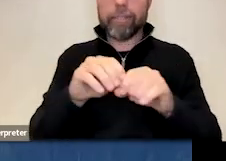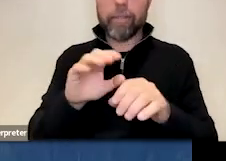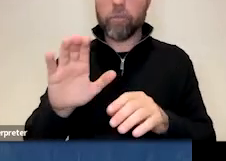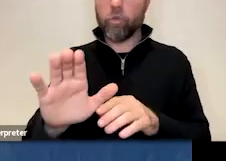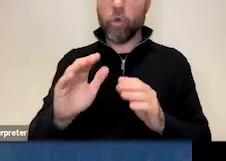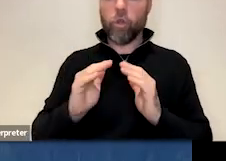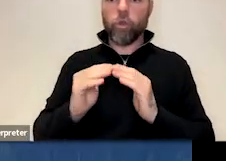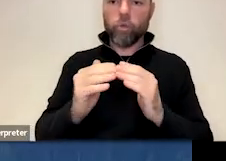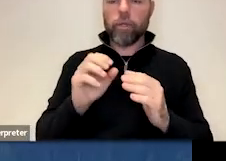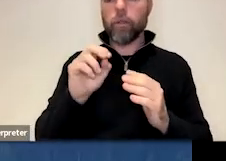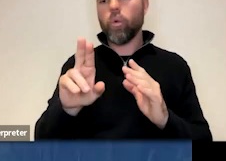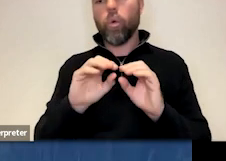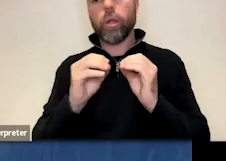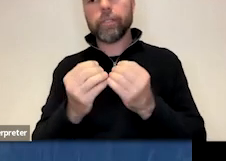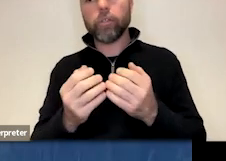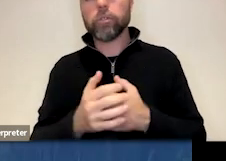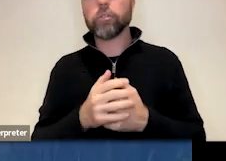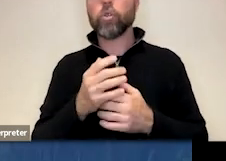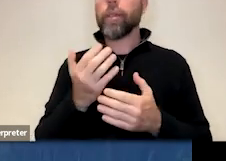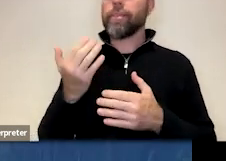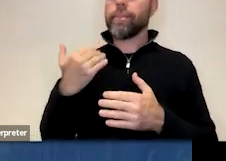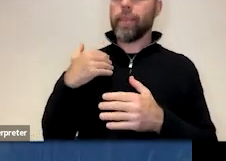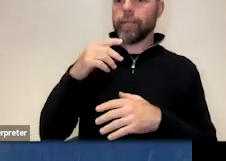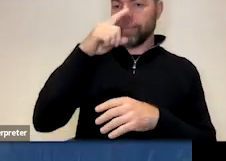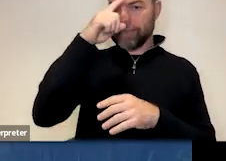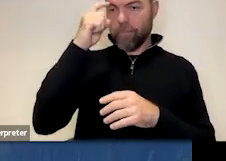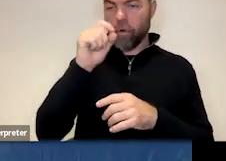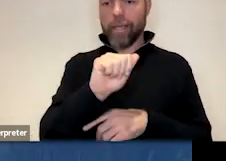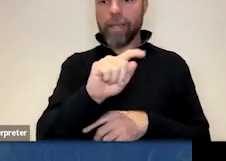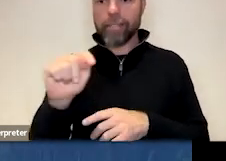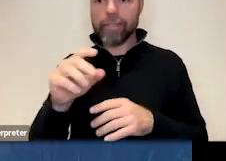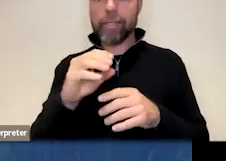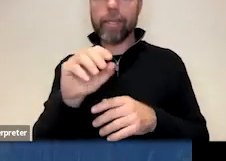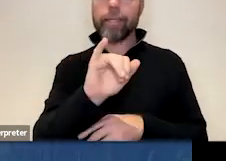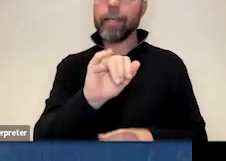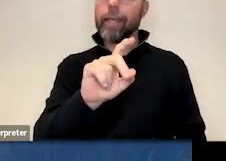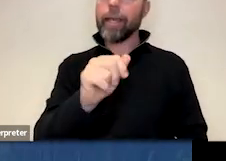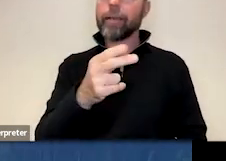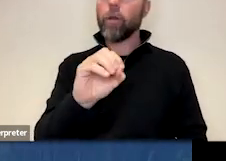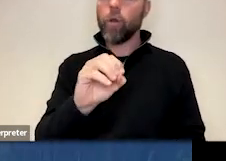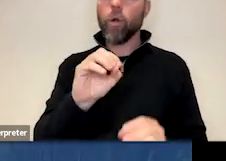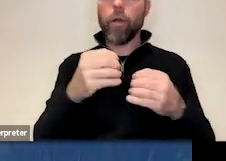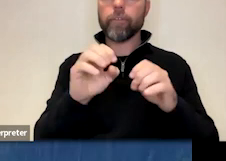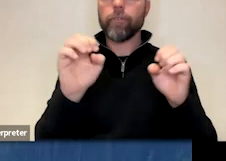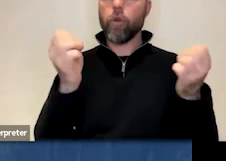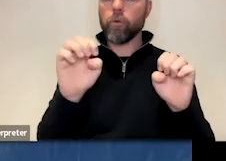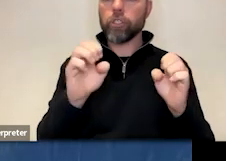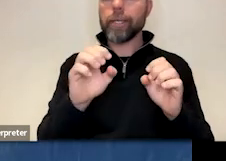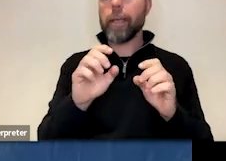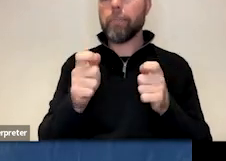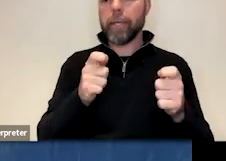your organization. So last summer, AT&T and the Idaho Office of Emergency Management